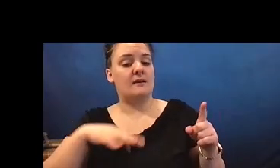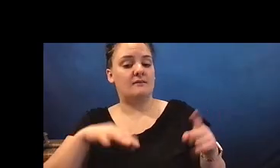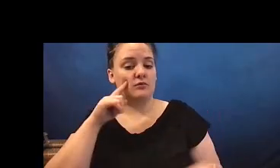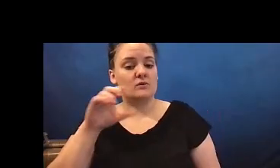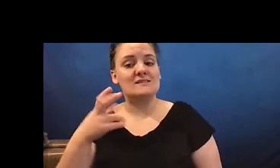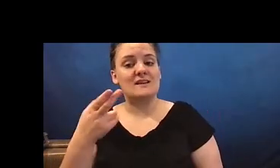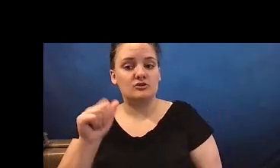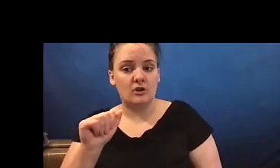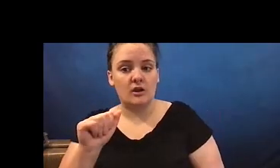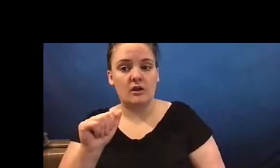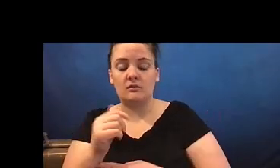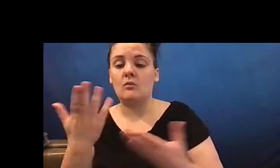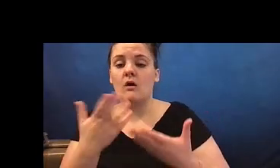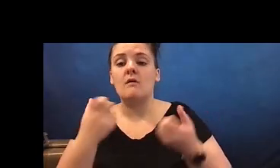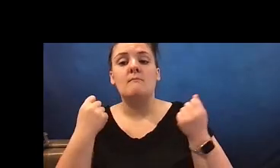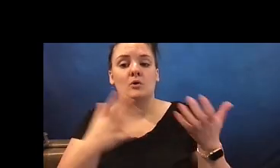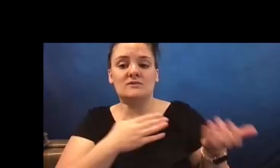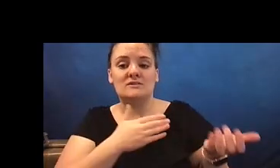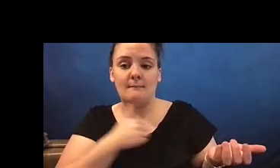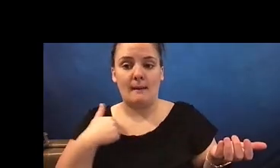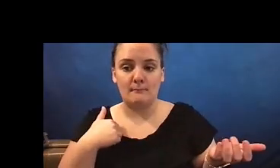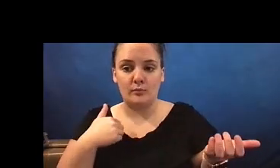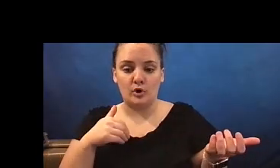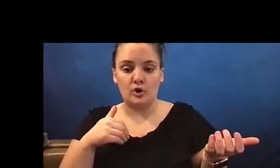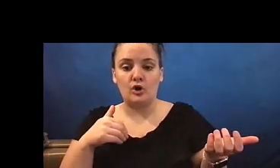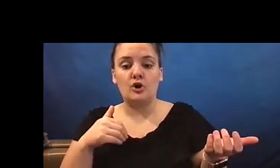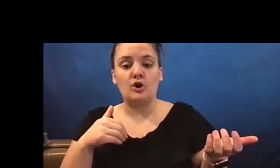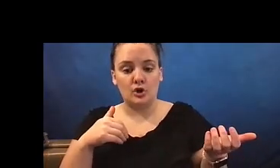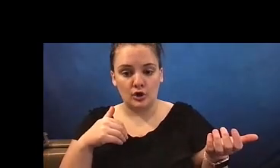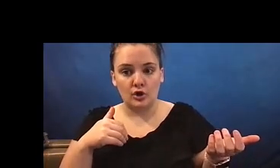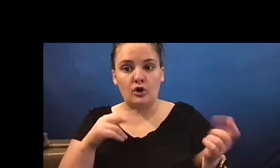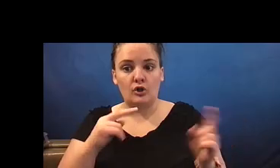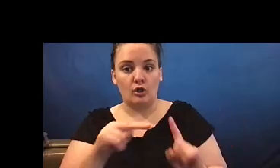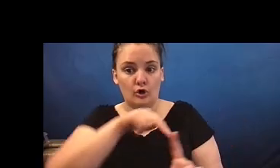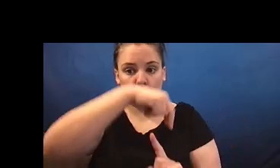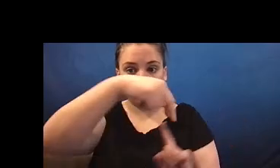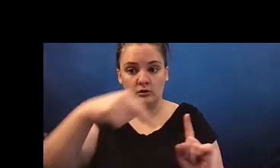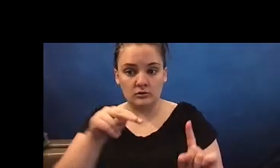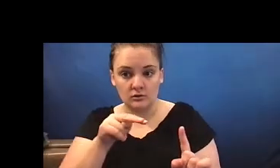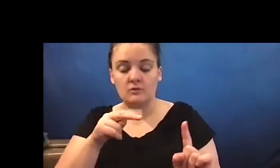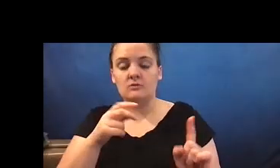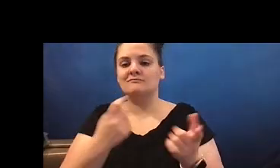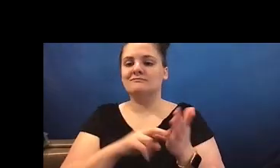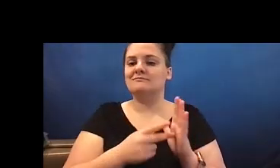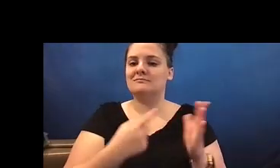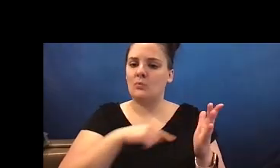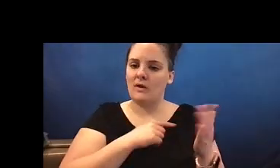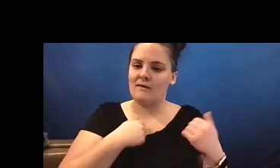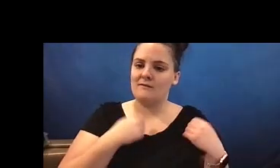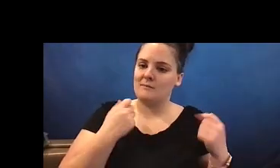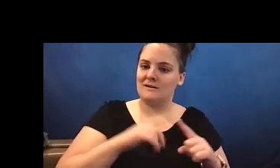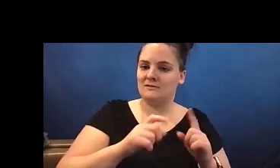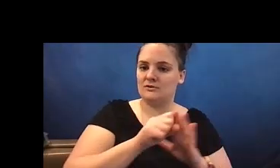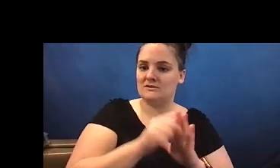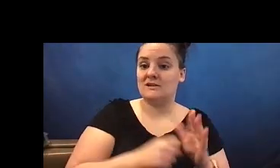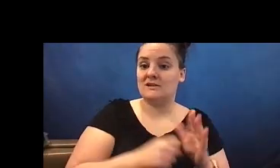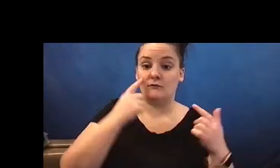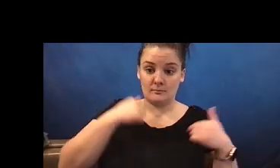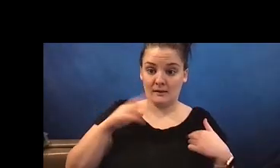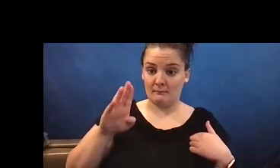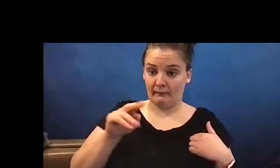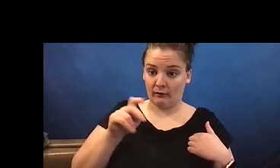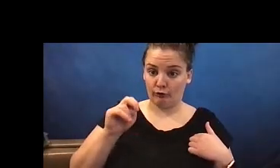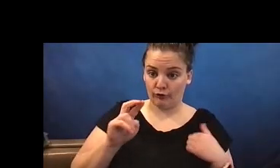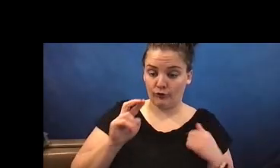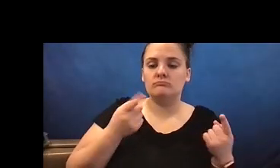the multi-member look we have. And so many of us are in different states. And so for me in Banner, I'm a small footprint,